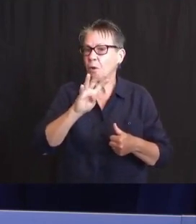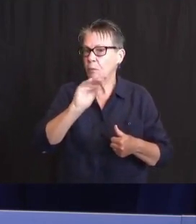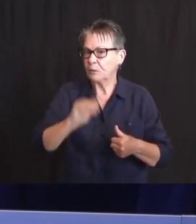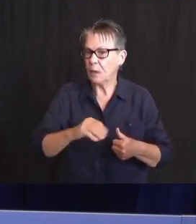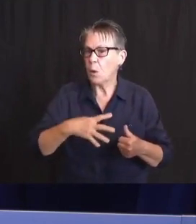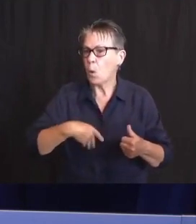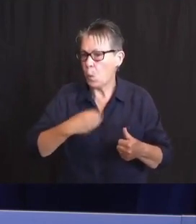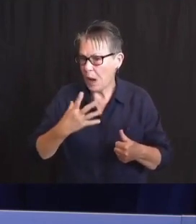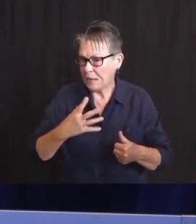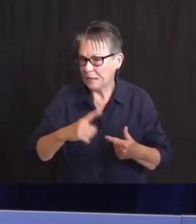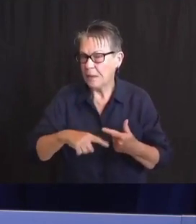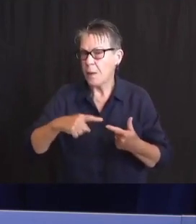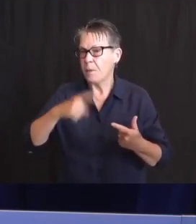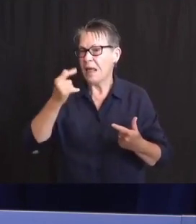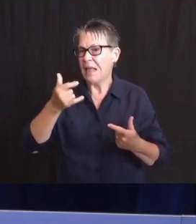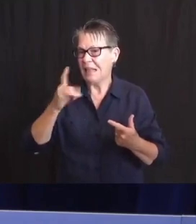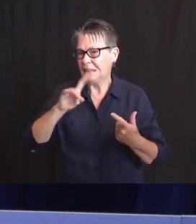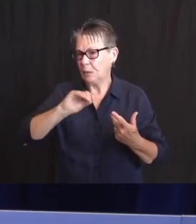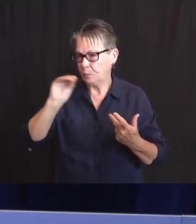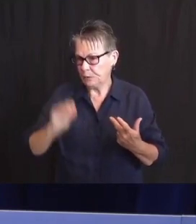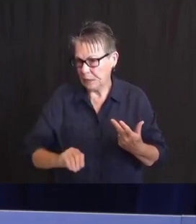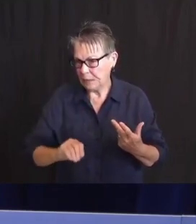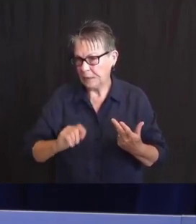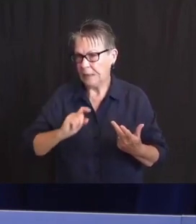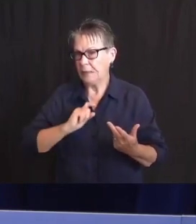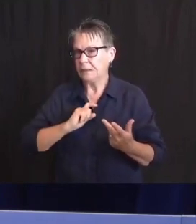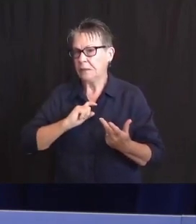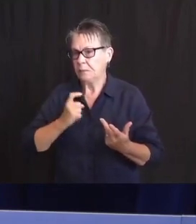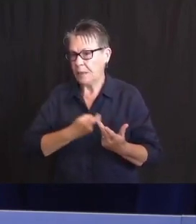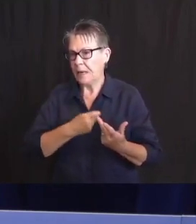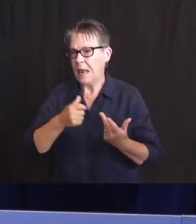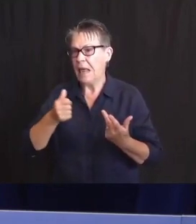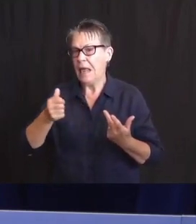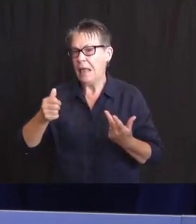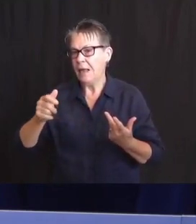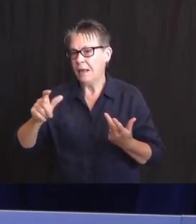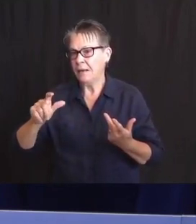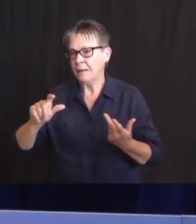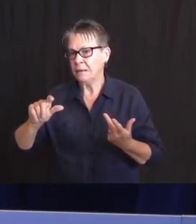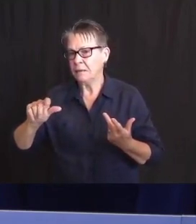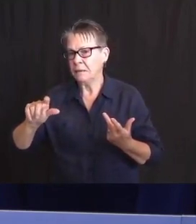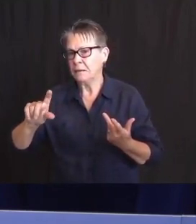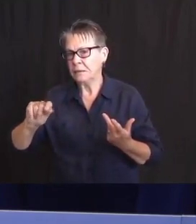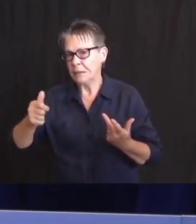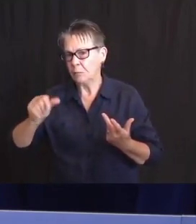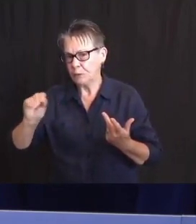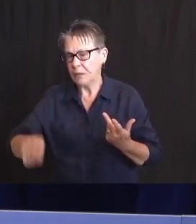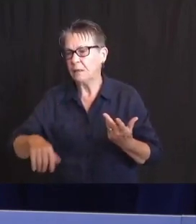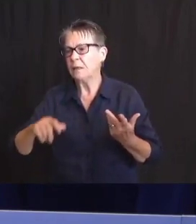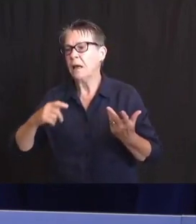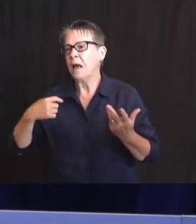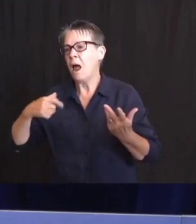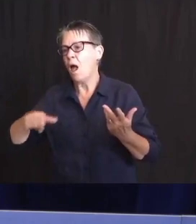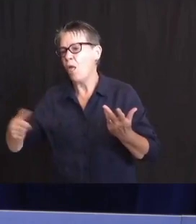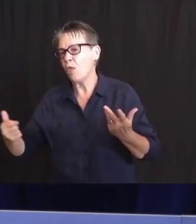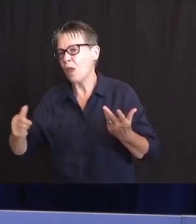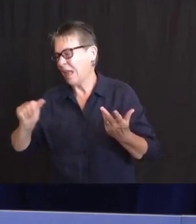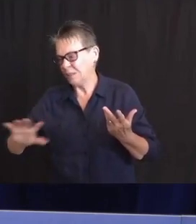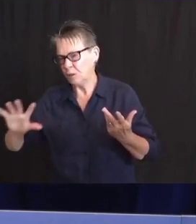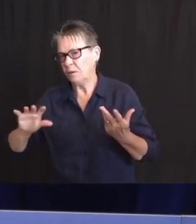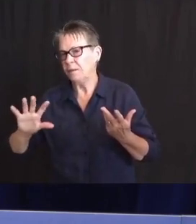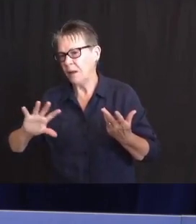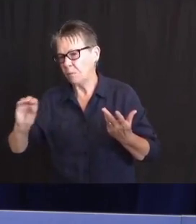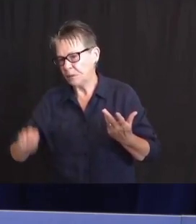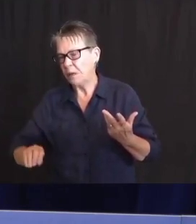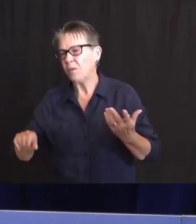18.3%, Hispanic 20.3%, Asian 5.5%, and other 1.8%. All of the 10